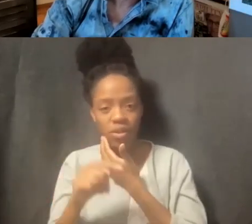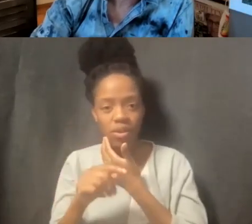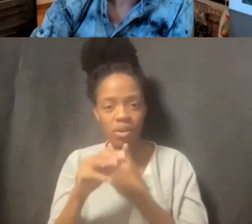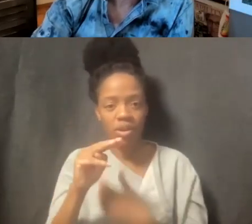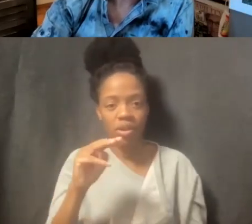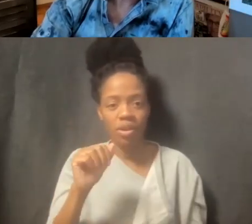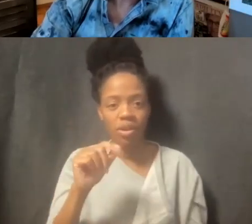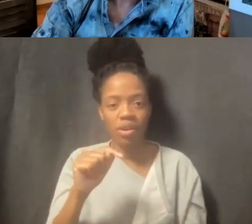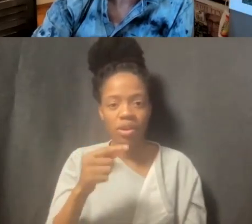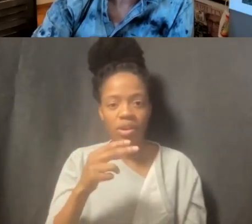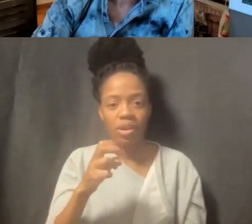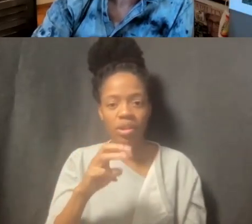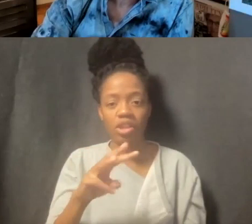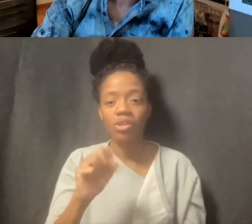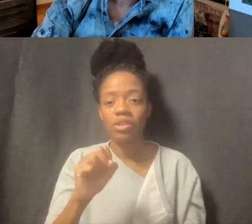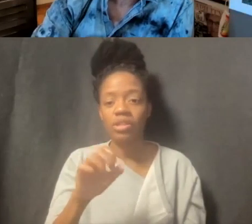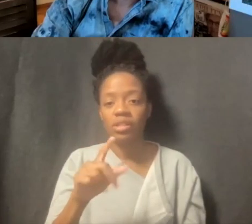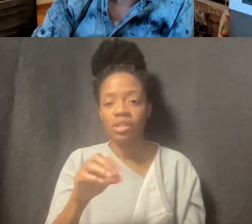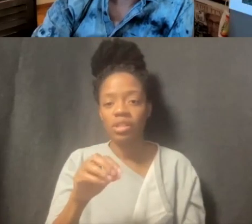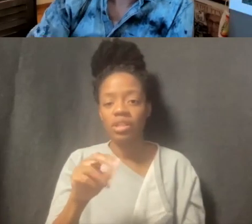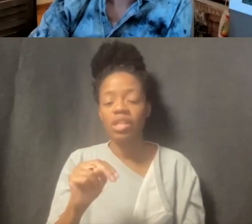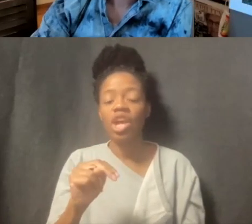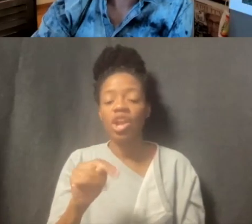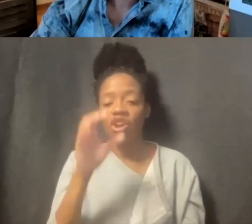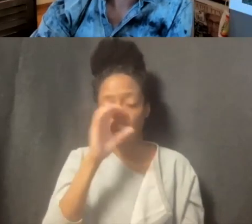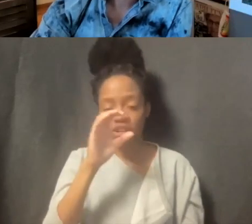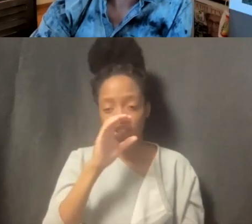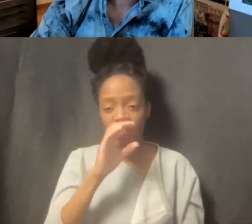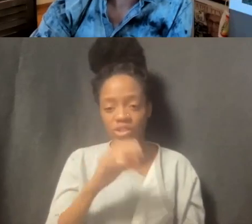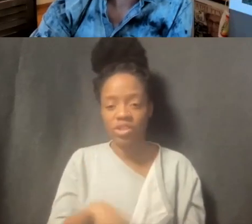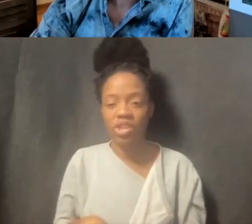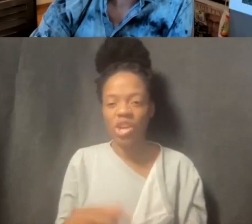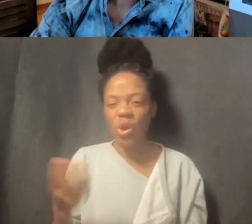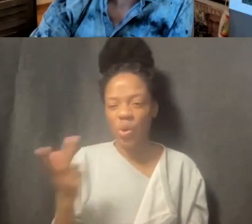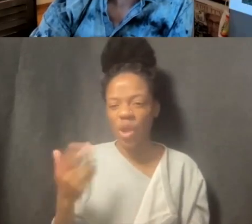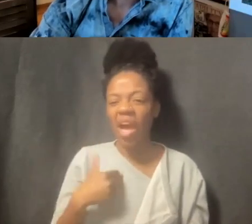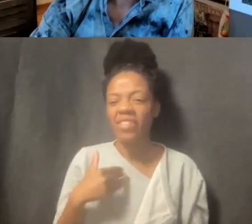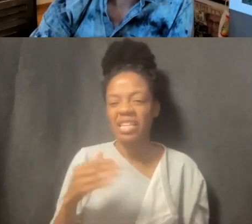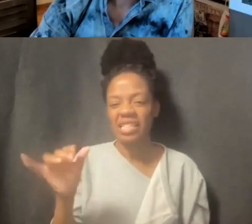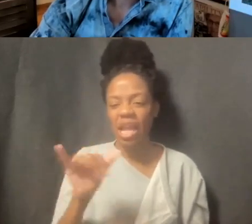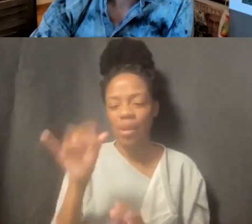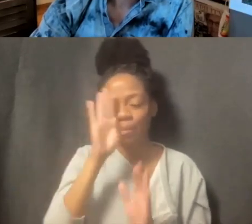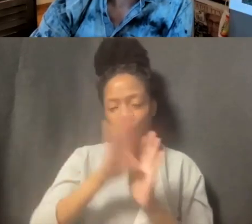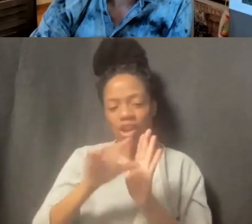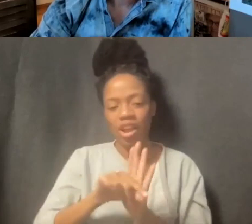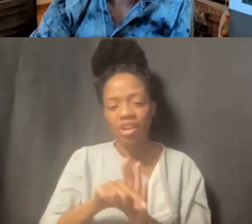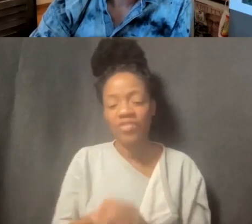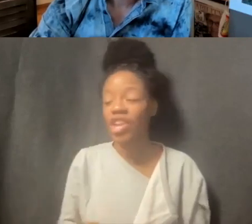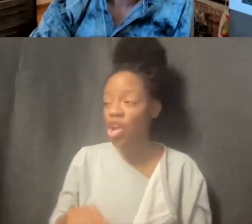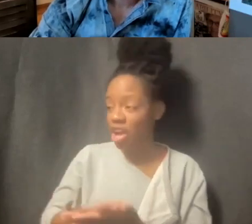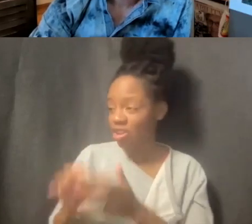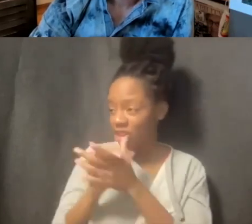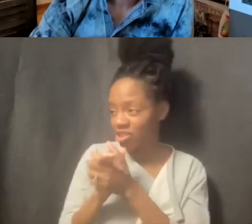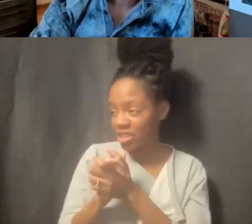EB cartoons, which is, you can tell by my background that me and him have. Nice. Congratulations. Thank